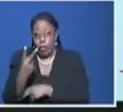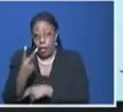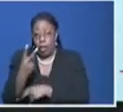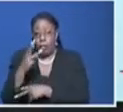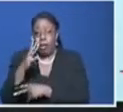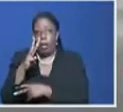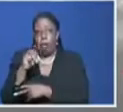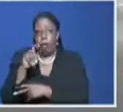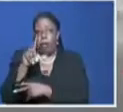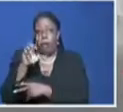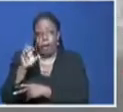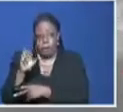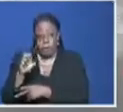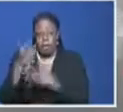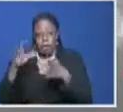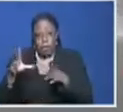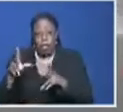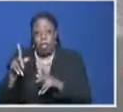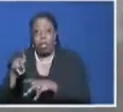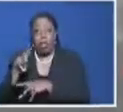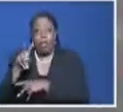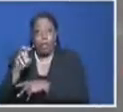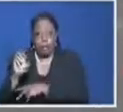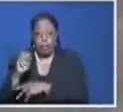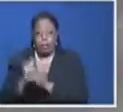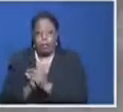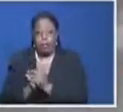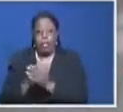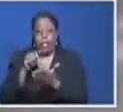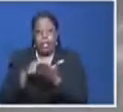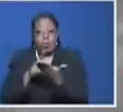of road paved within this new 3P project. The multi-million dollar